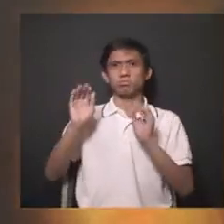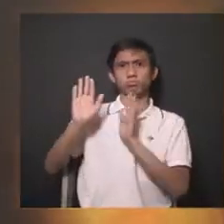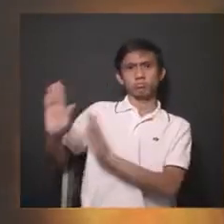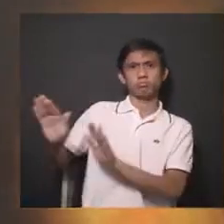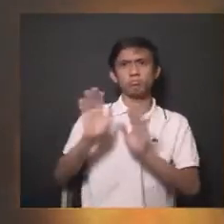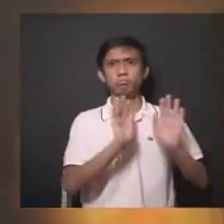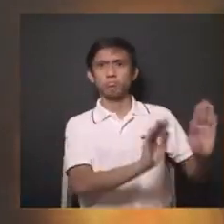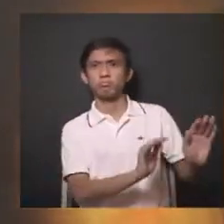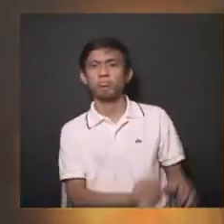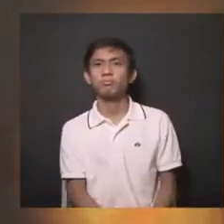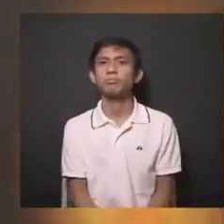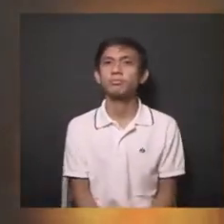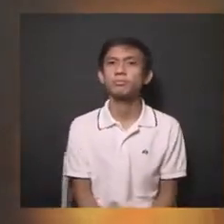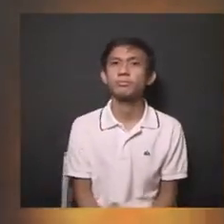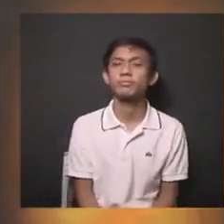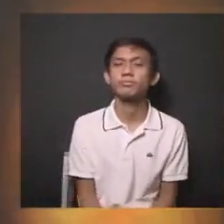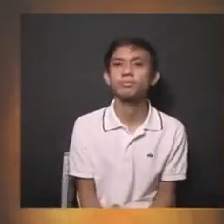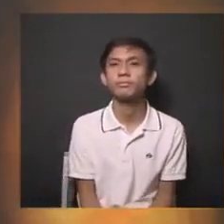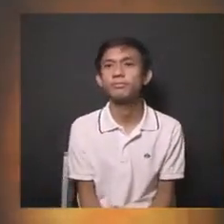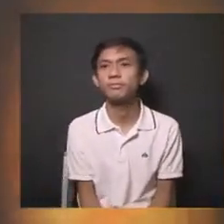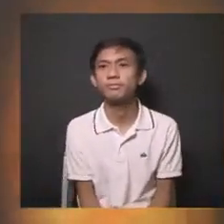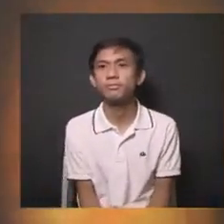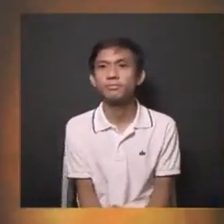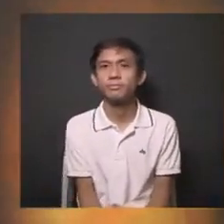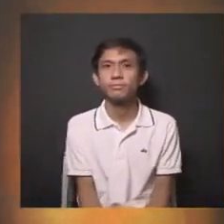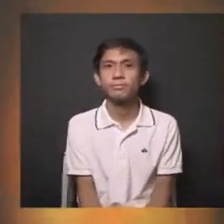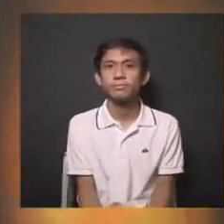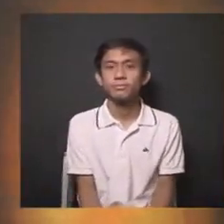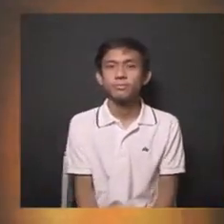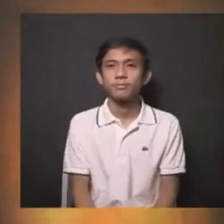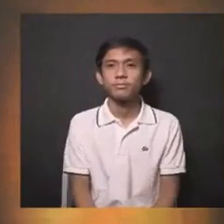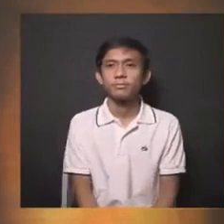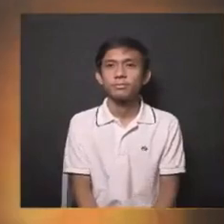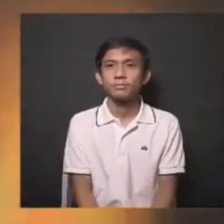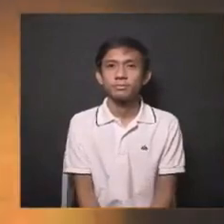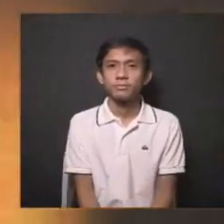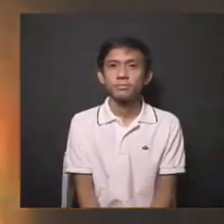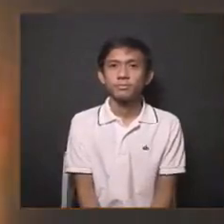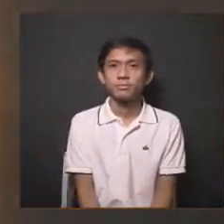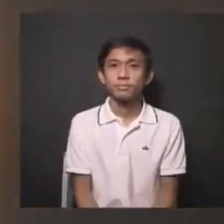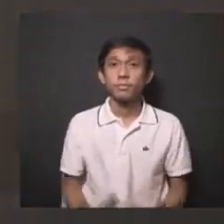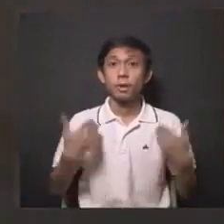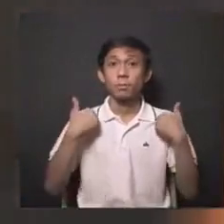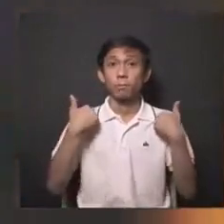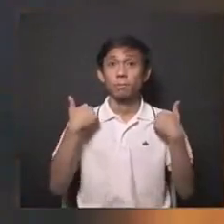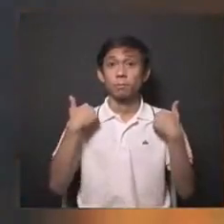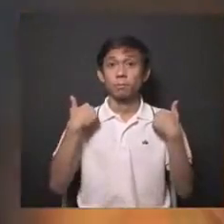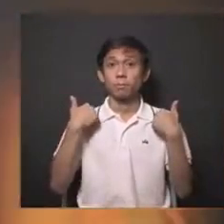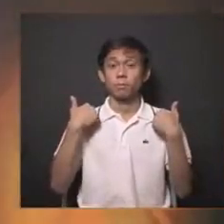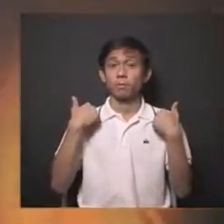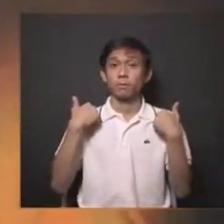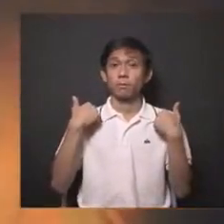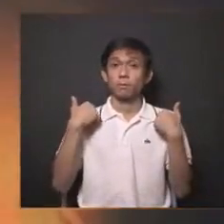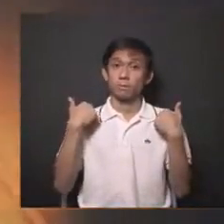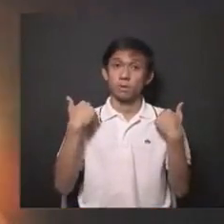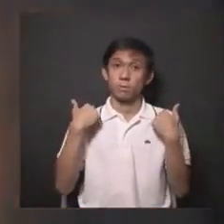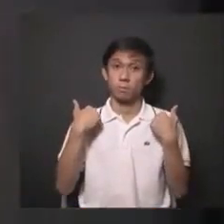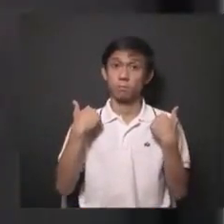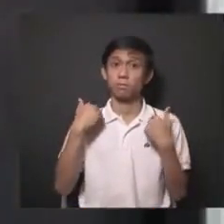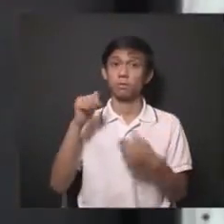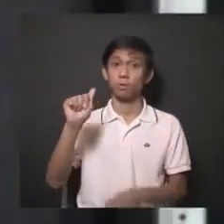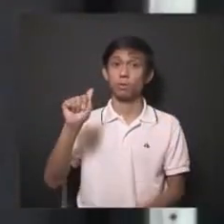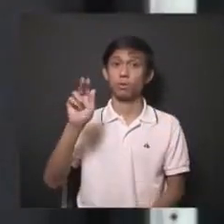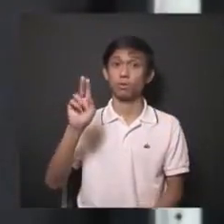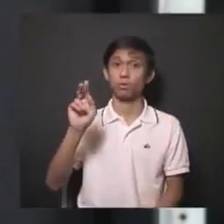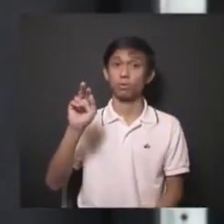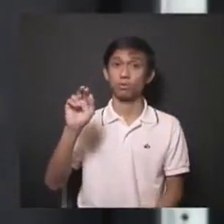Okay, in the 1940s, there was this student, graduate student by the name of Arthur Galston, who studied in the